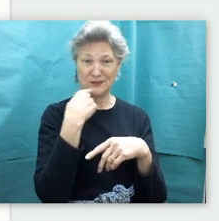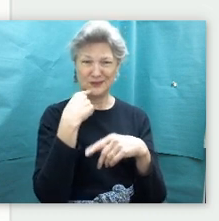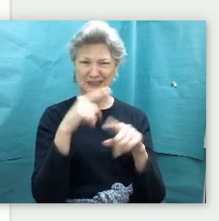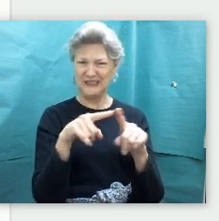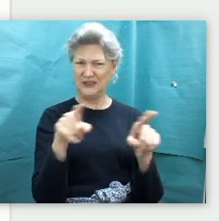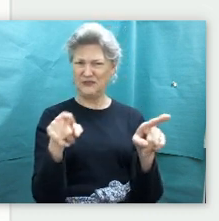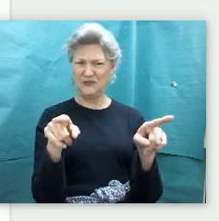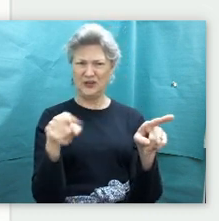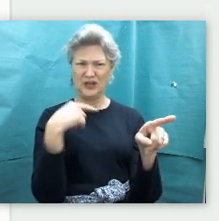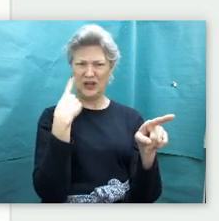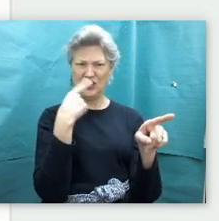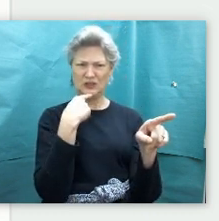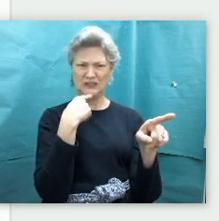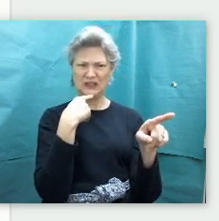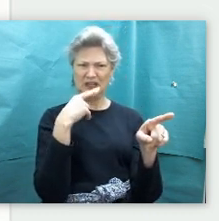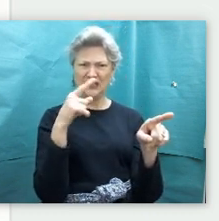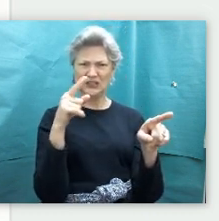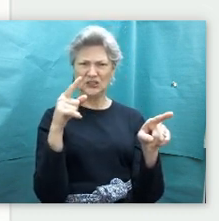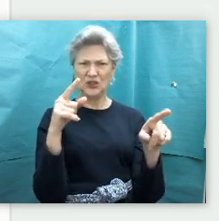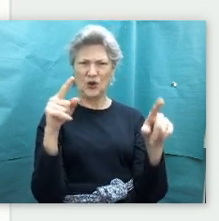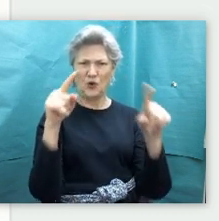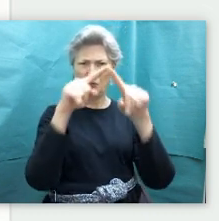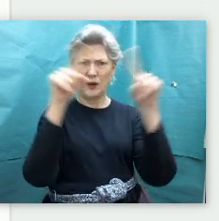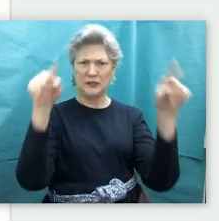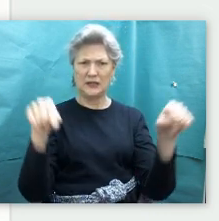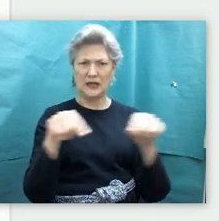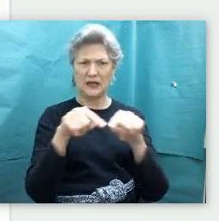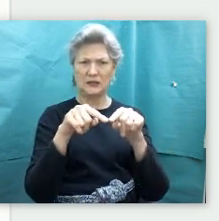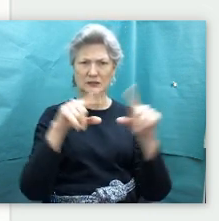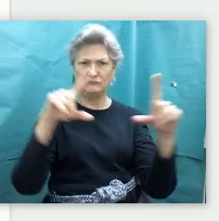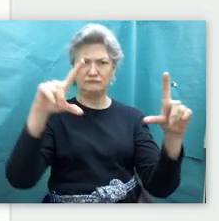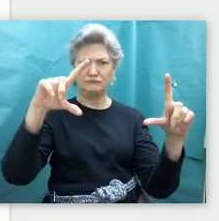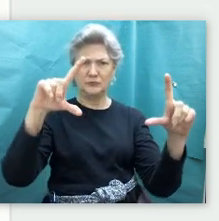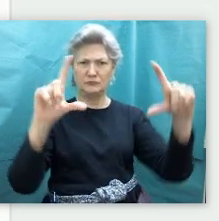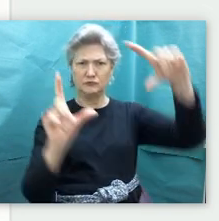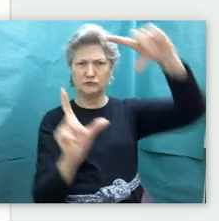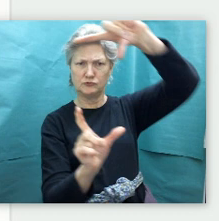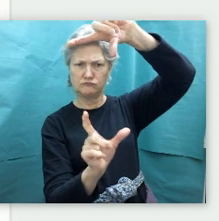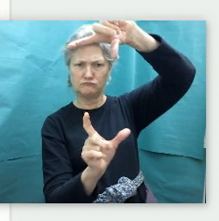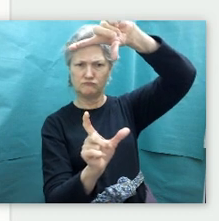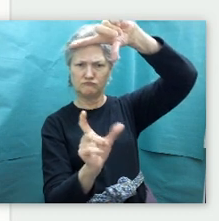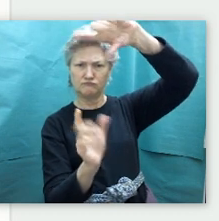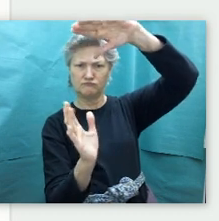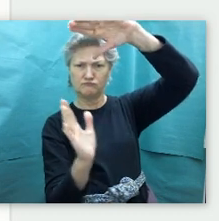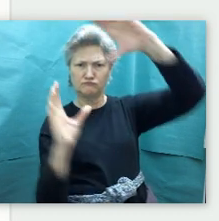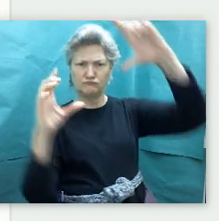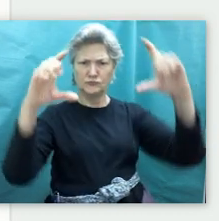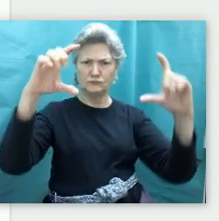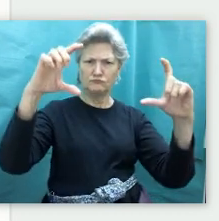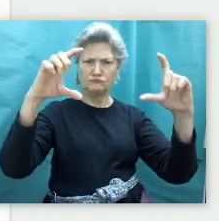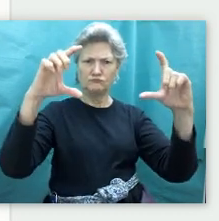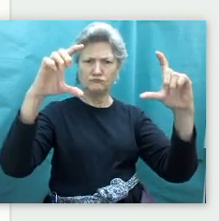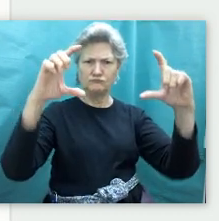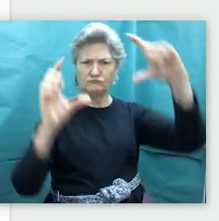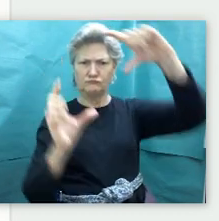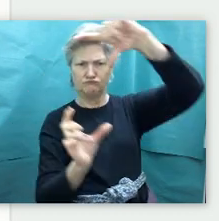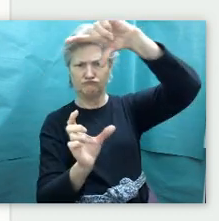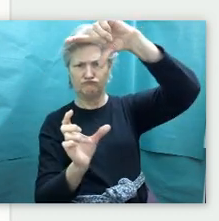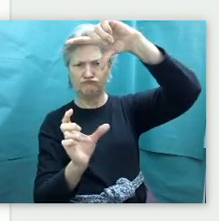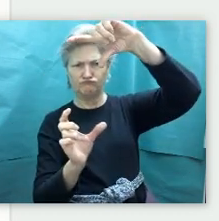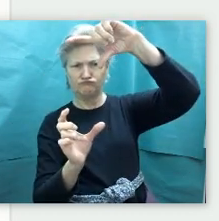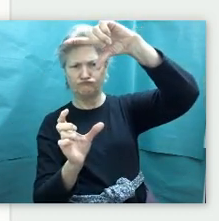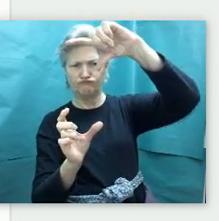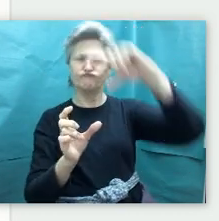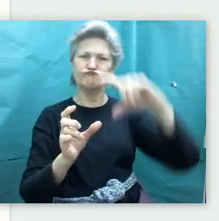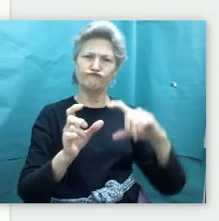different. It looks to me like this rectangle is set on its side, and this rectangle is upright.